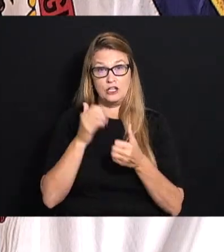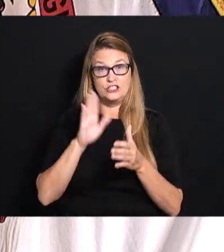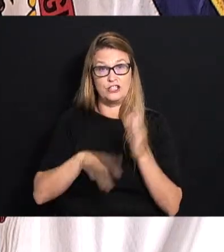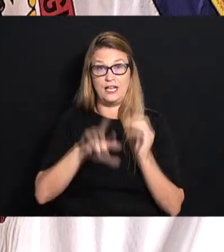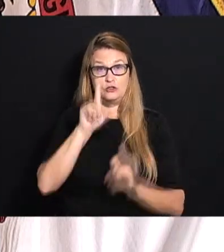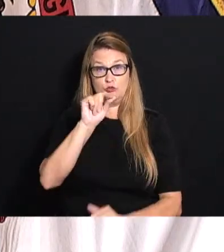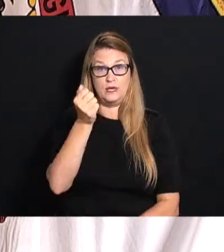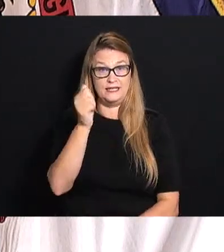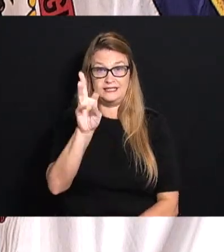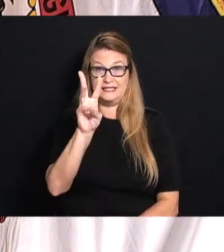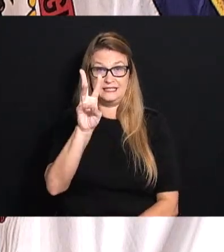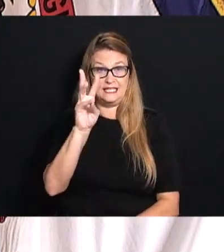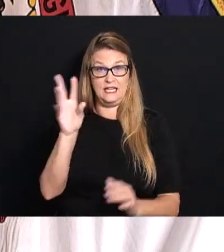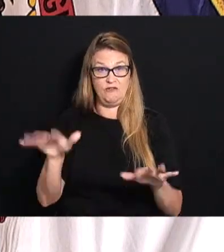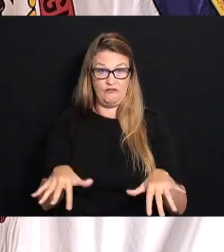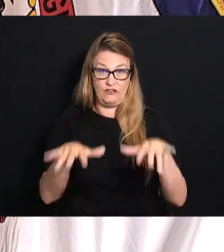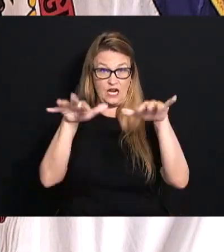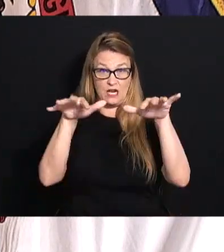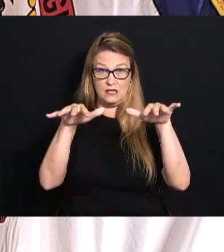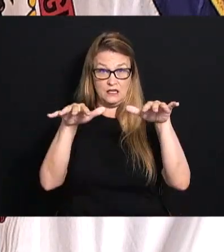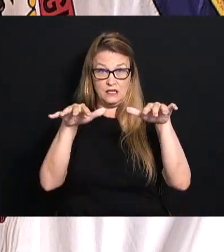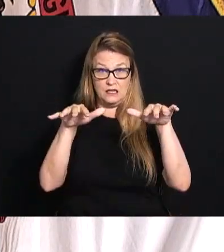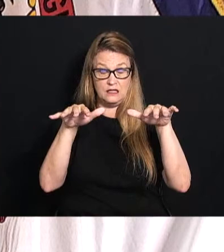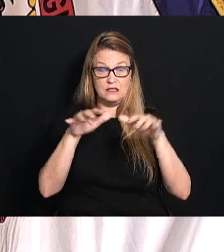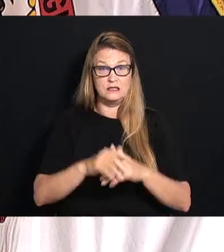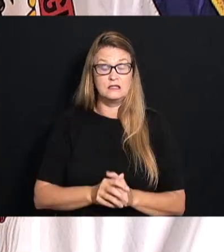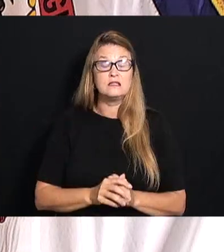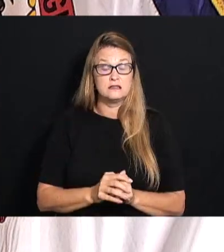lost 23 folks and everything, and I think that's right.